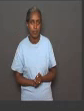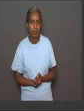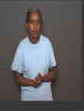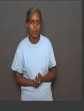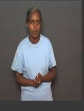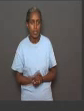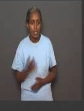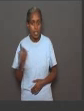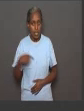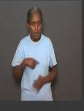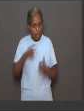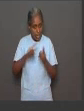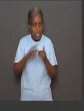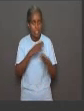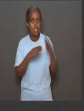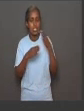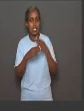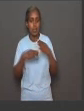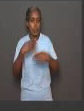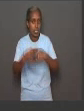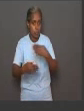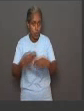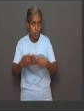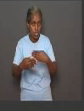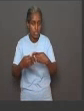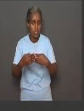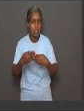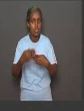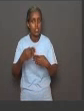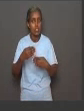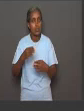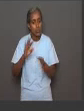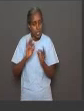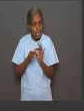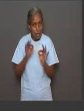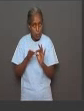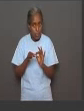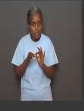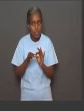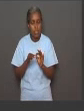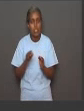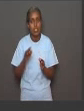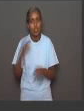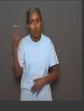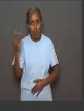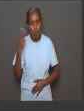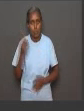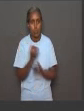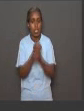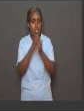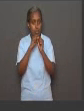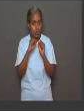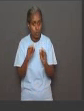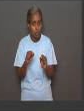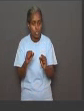Our last step in the process is to interpret the optimal